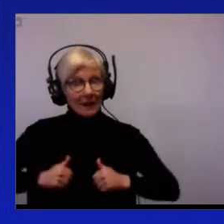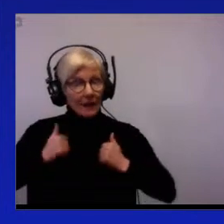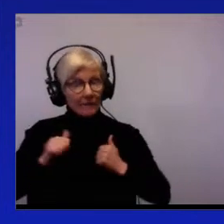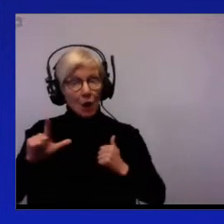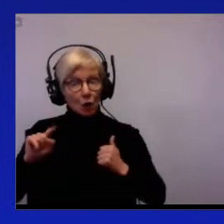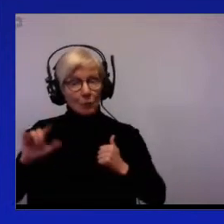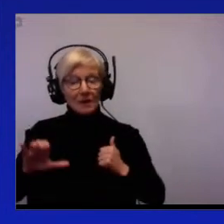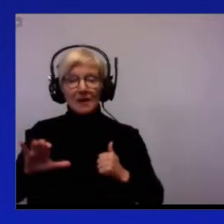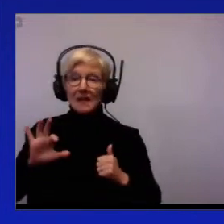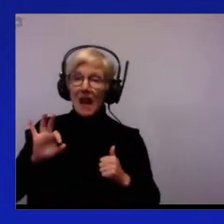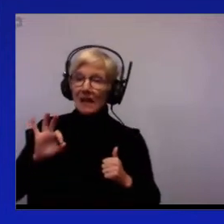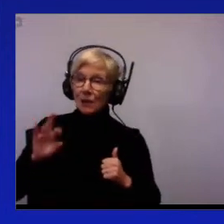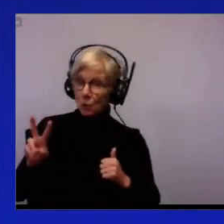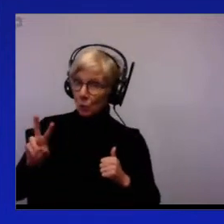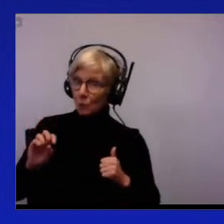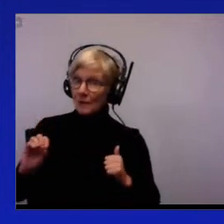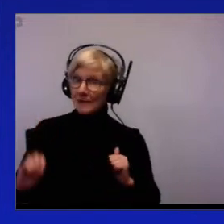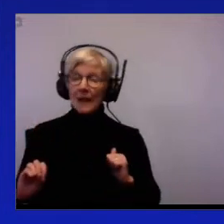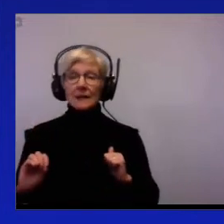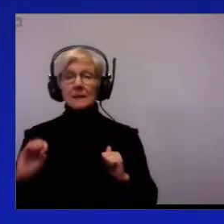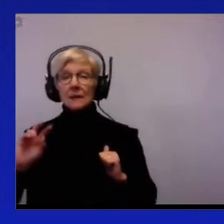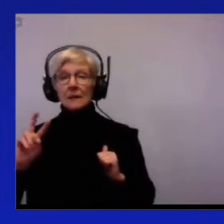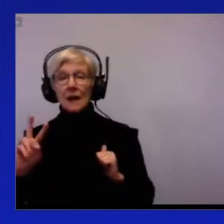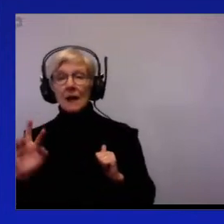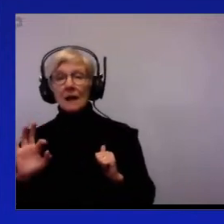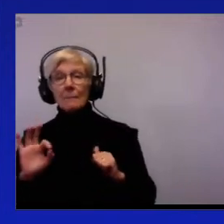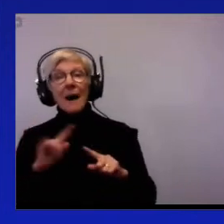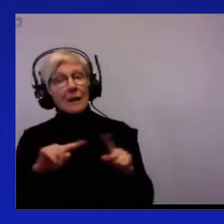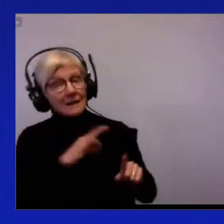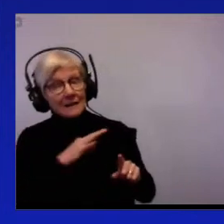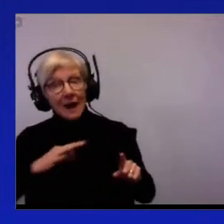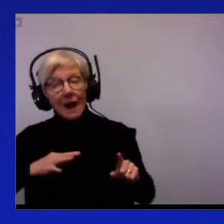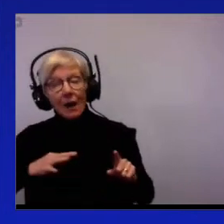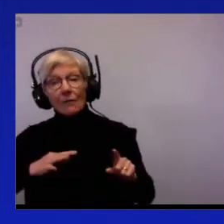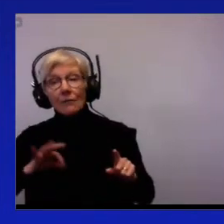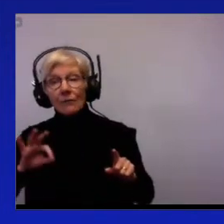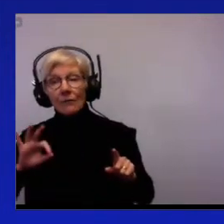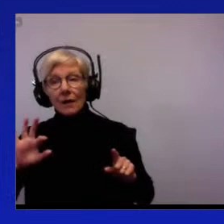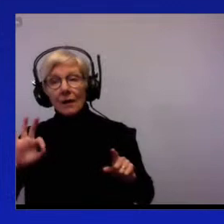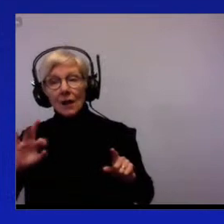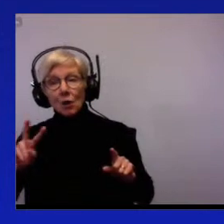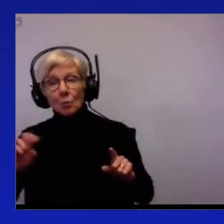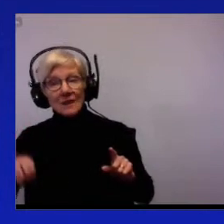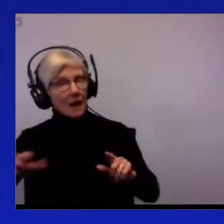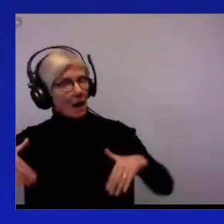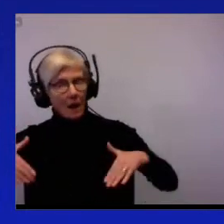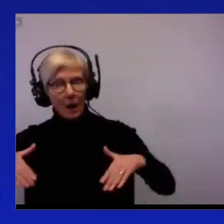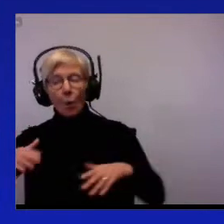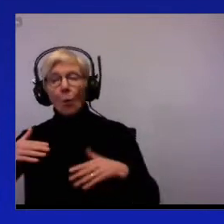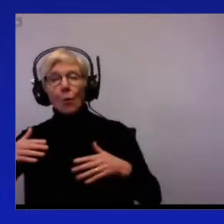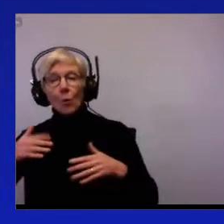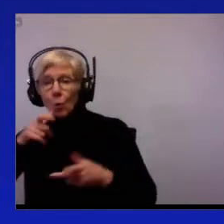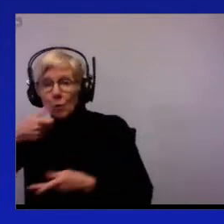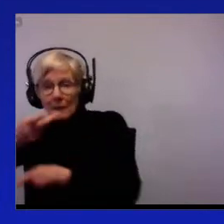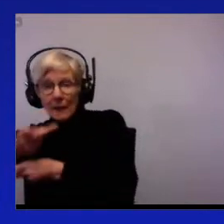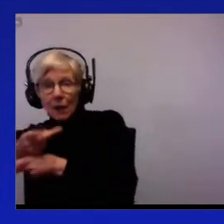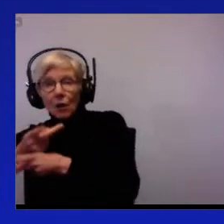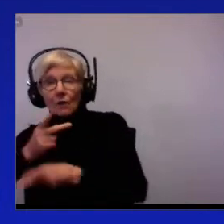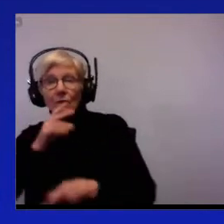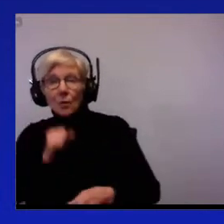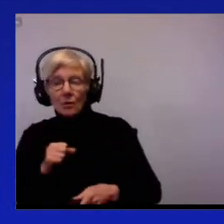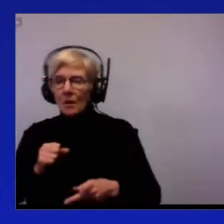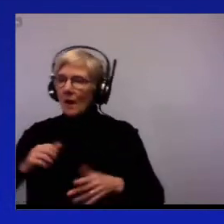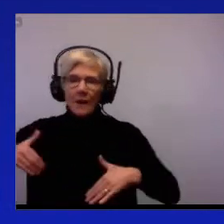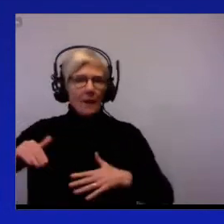92+%, we don't have that coverage yet among the workers or the essential care providers. Partly because